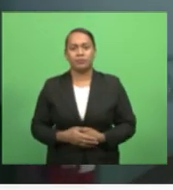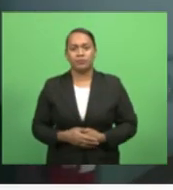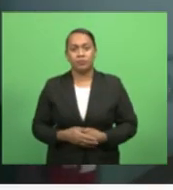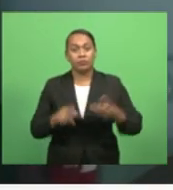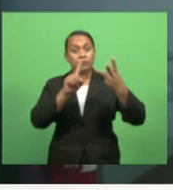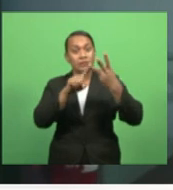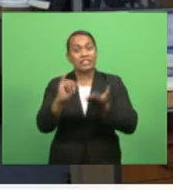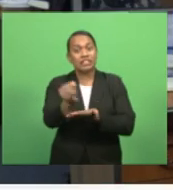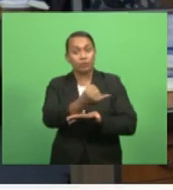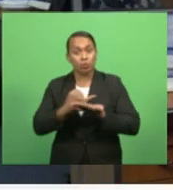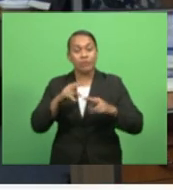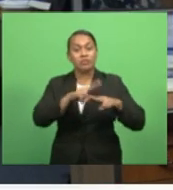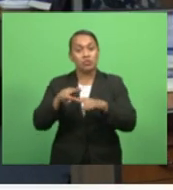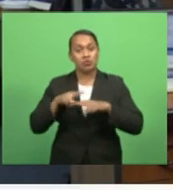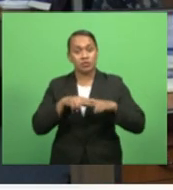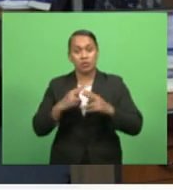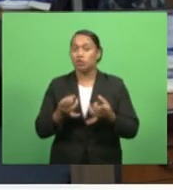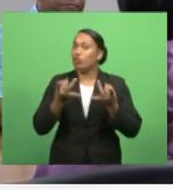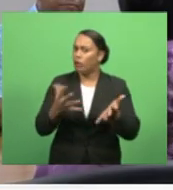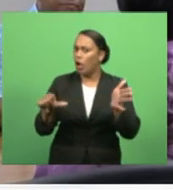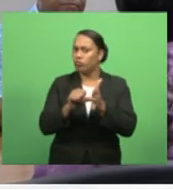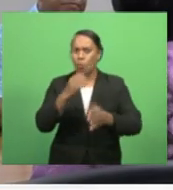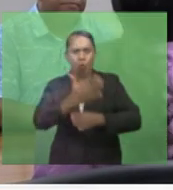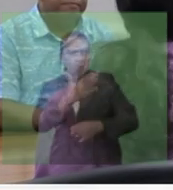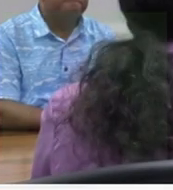And Investment Fiji ready for tough battle.